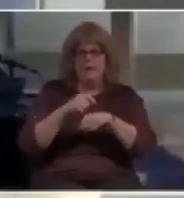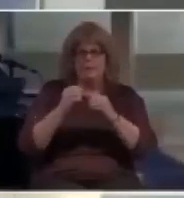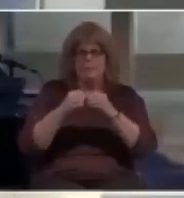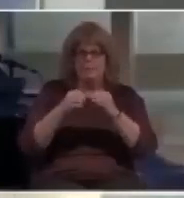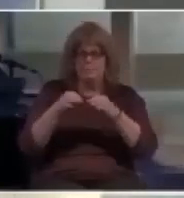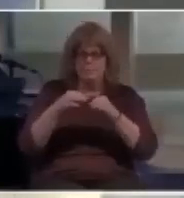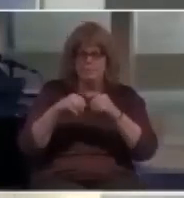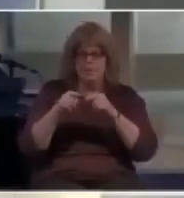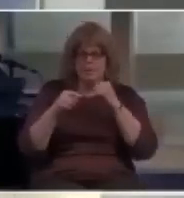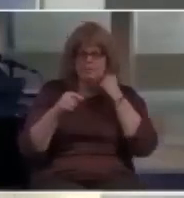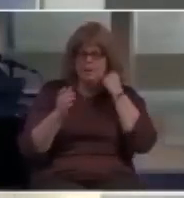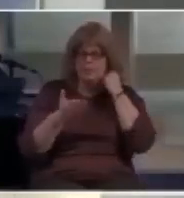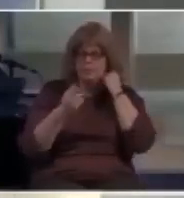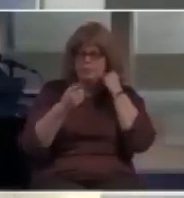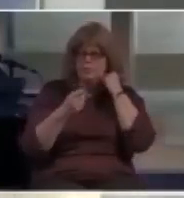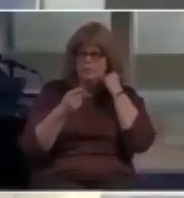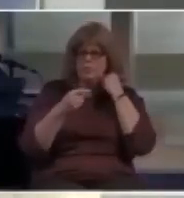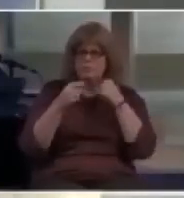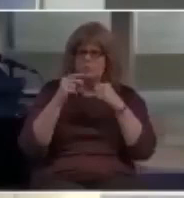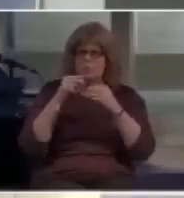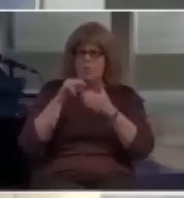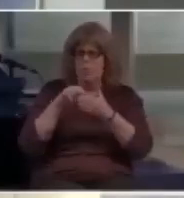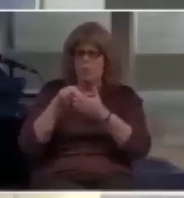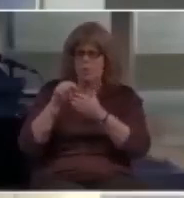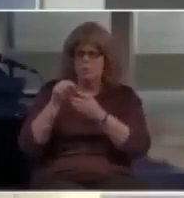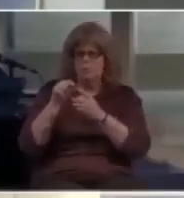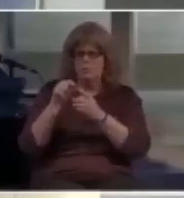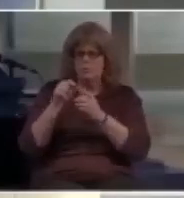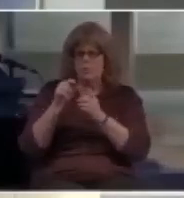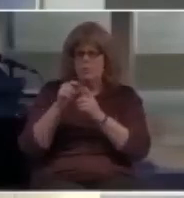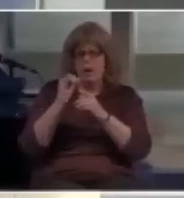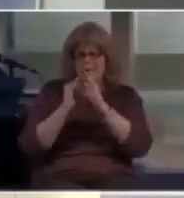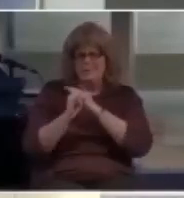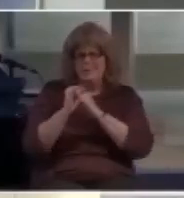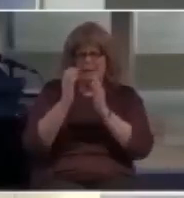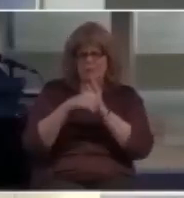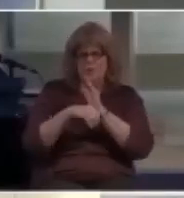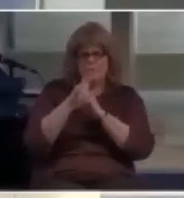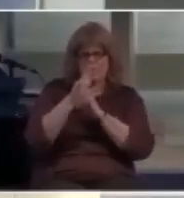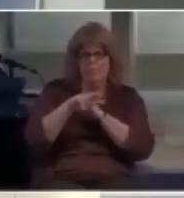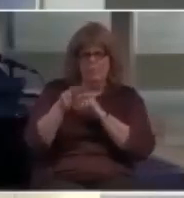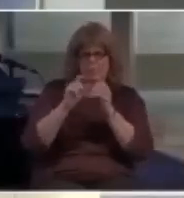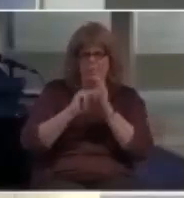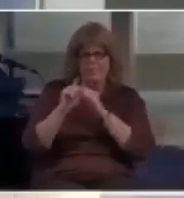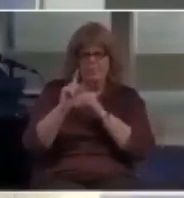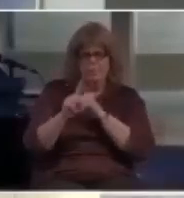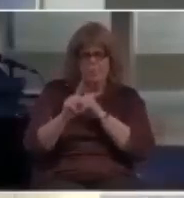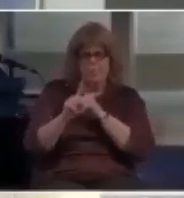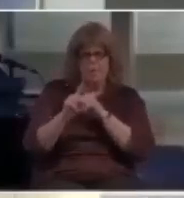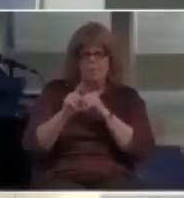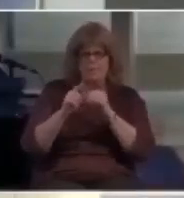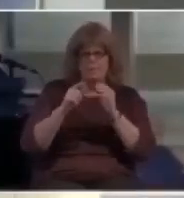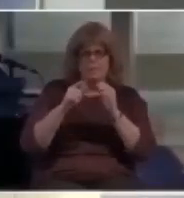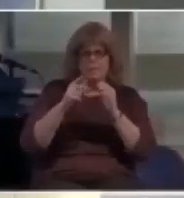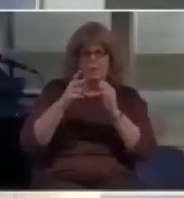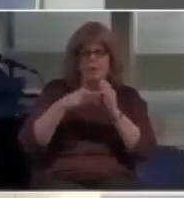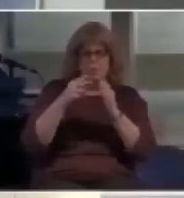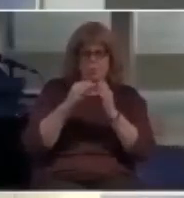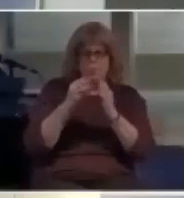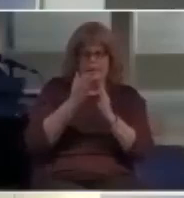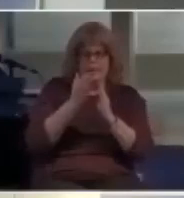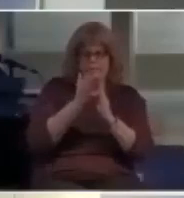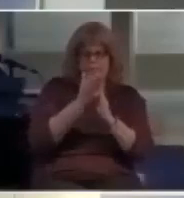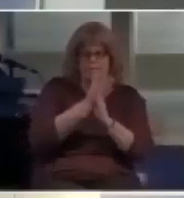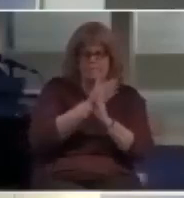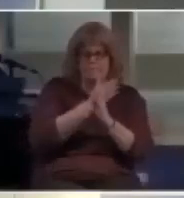this, but I would encourage you to look up Isaiah chapter 33, verse 1, but read it in its context. Go back